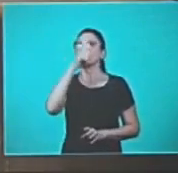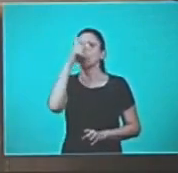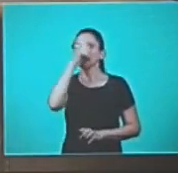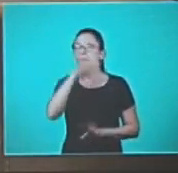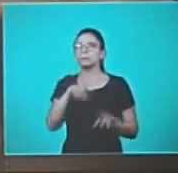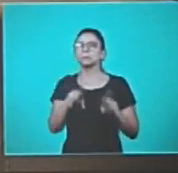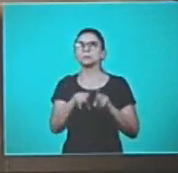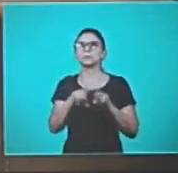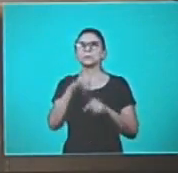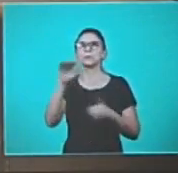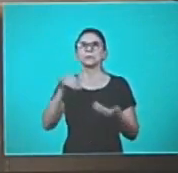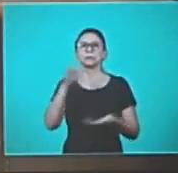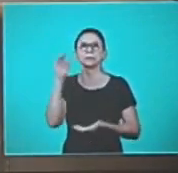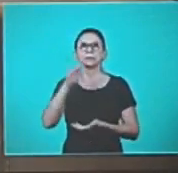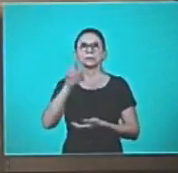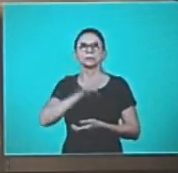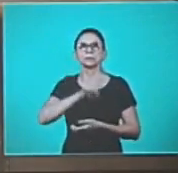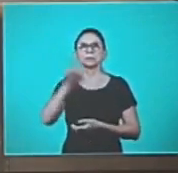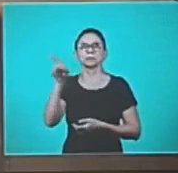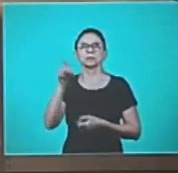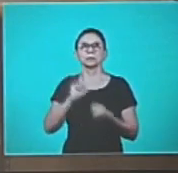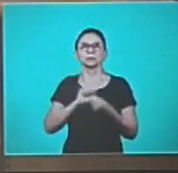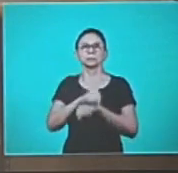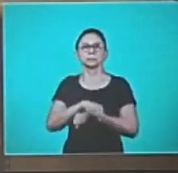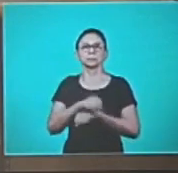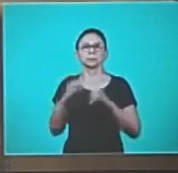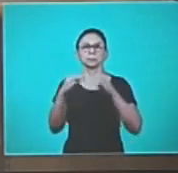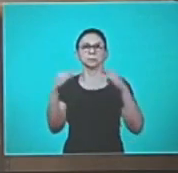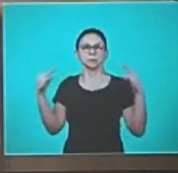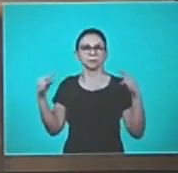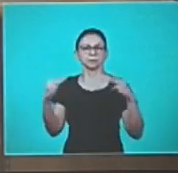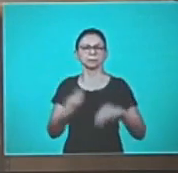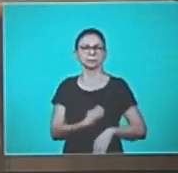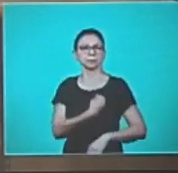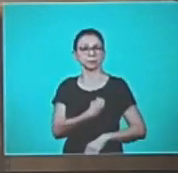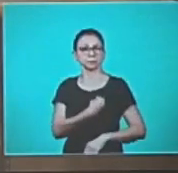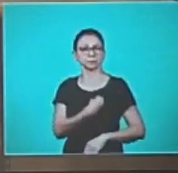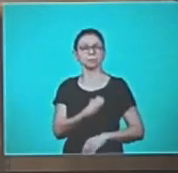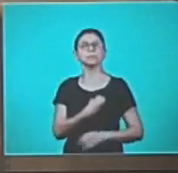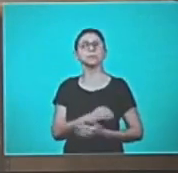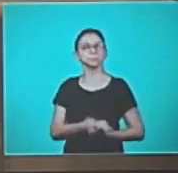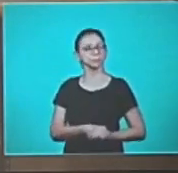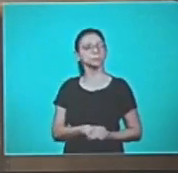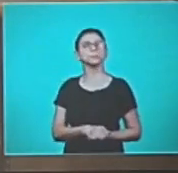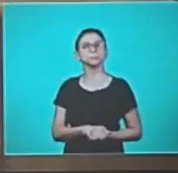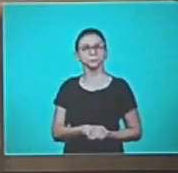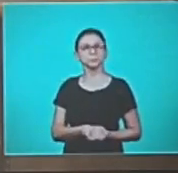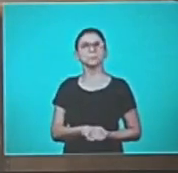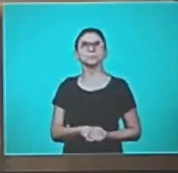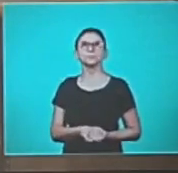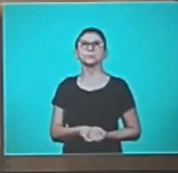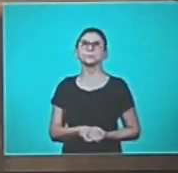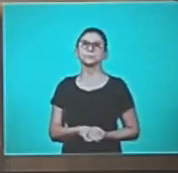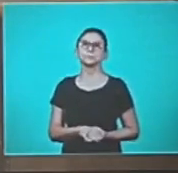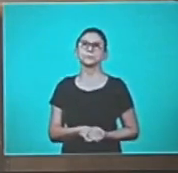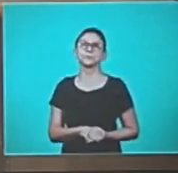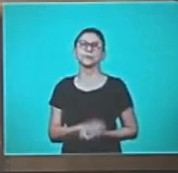going to also have a transmission from Maranatha seminar, and the brethren will be participating in the church. So there is